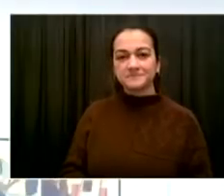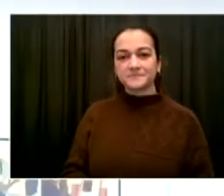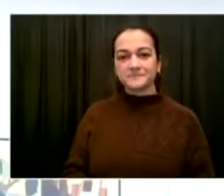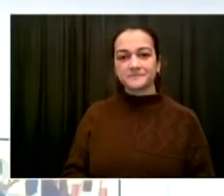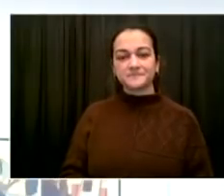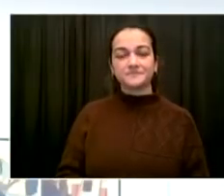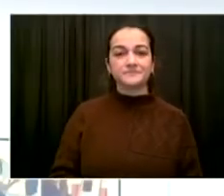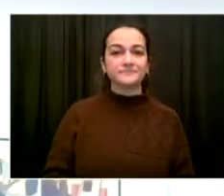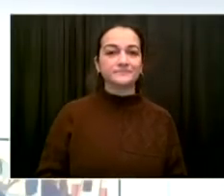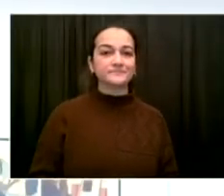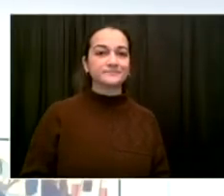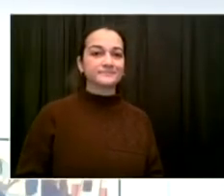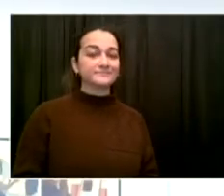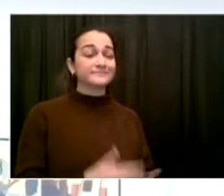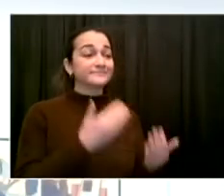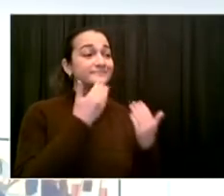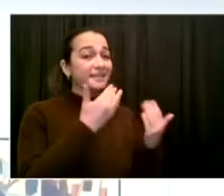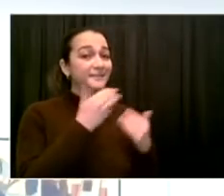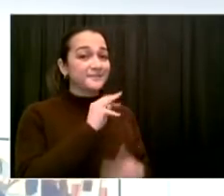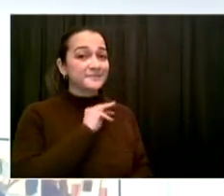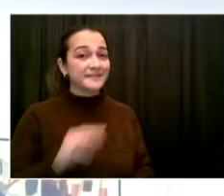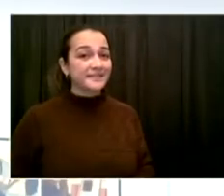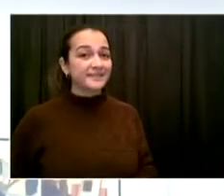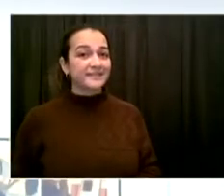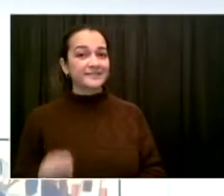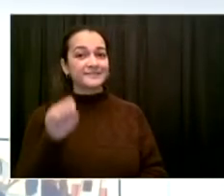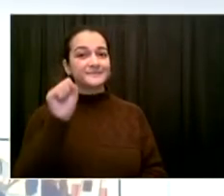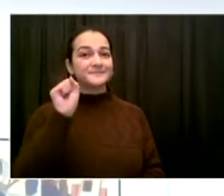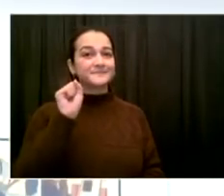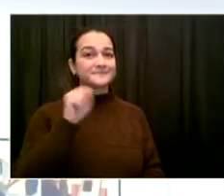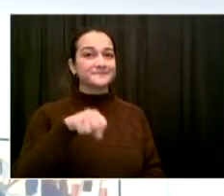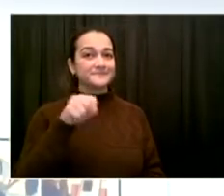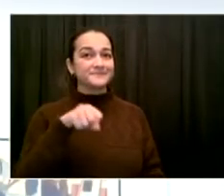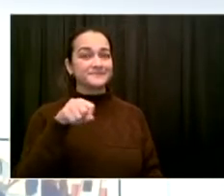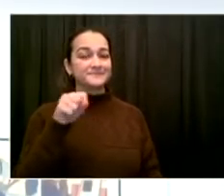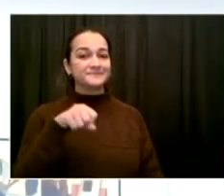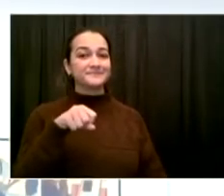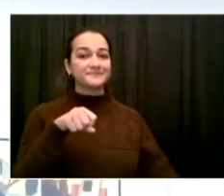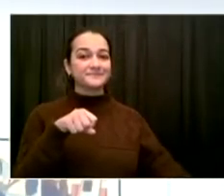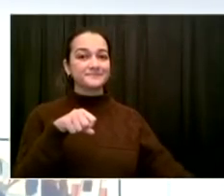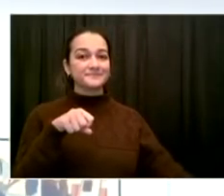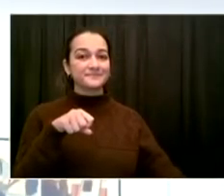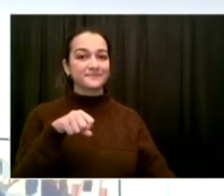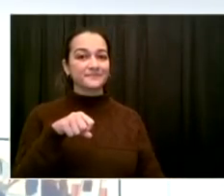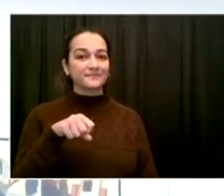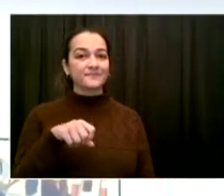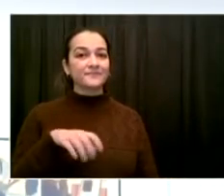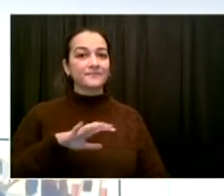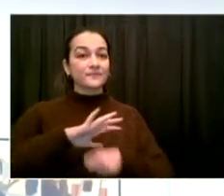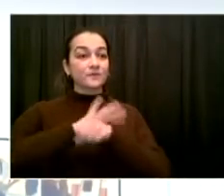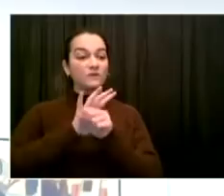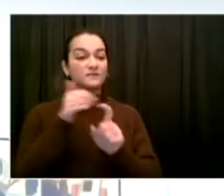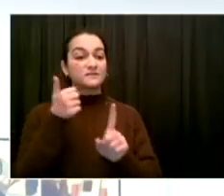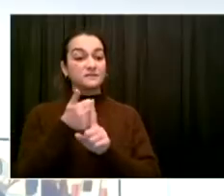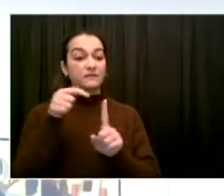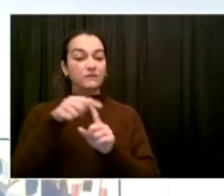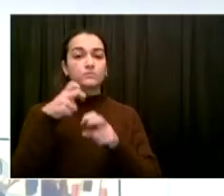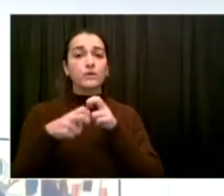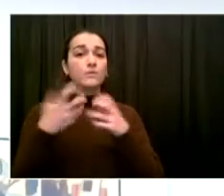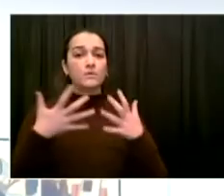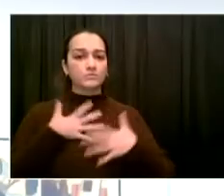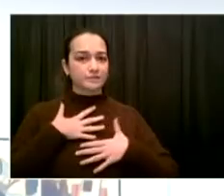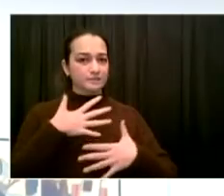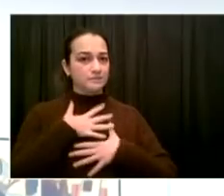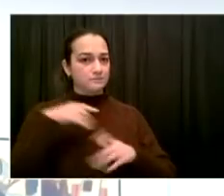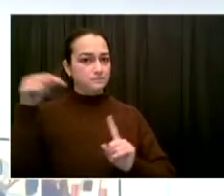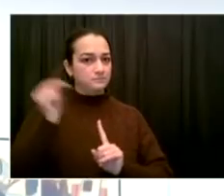and disease, and the links between them. When it comes to exposure turning into an infection, Omicron has proven